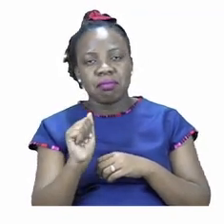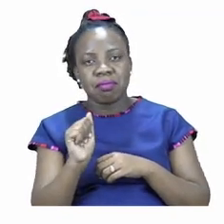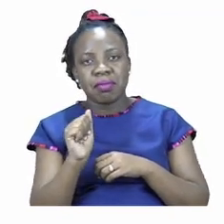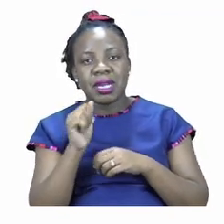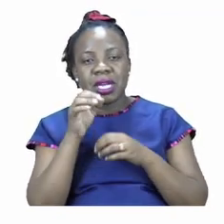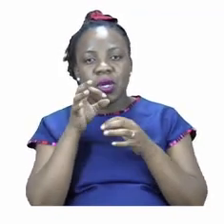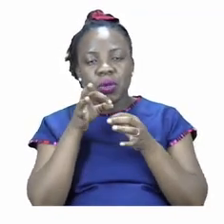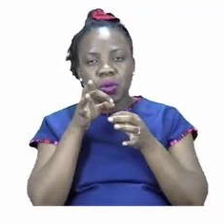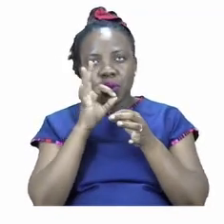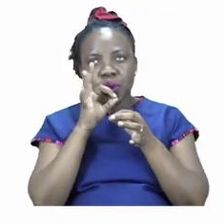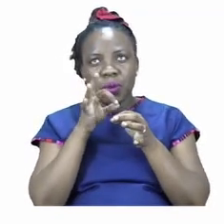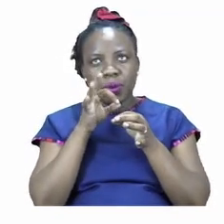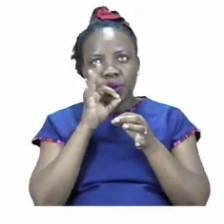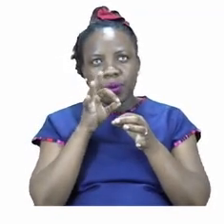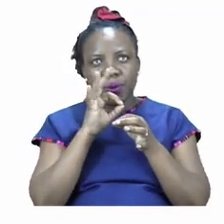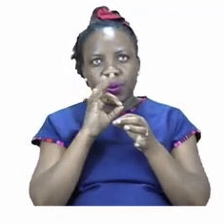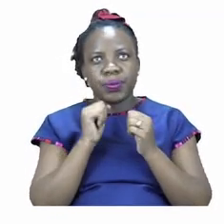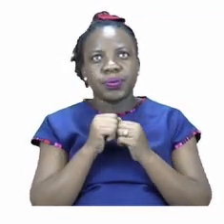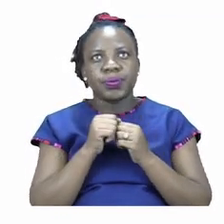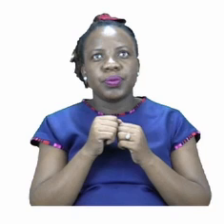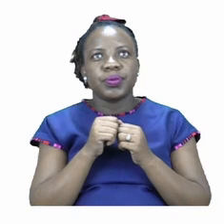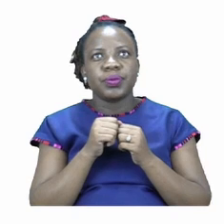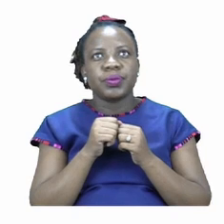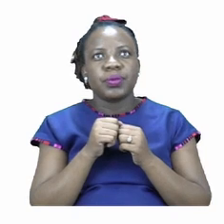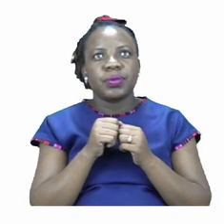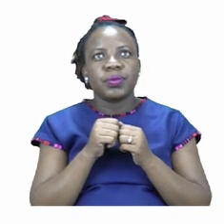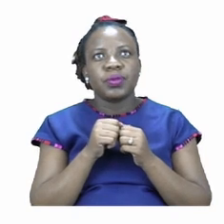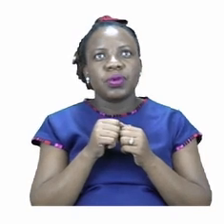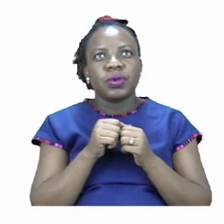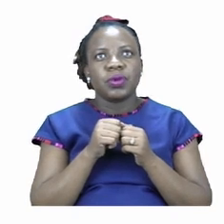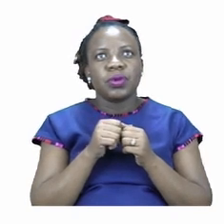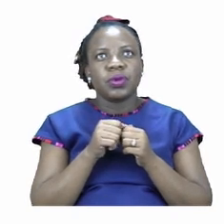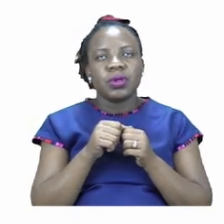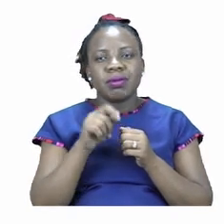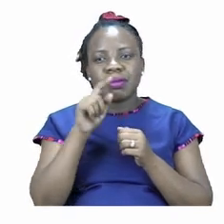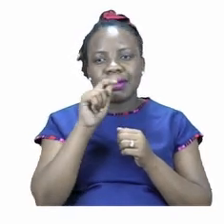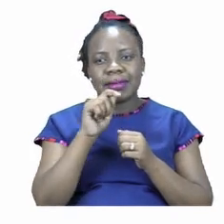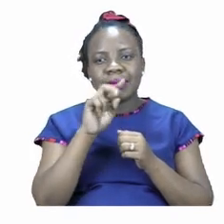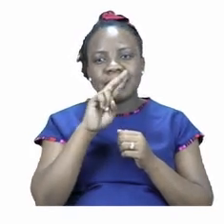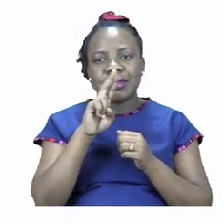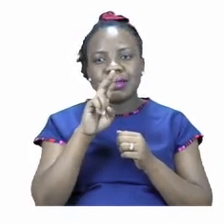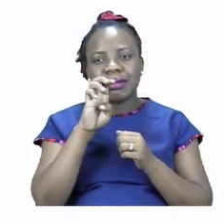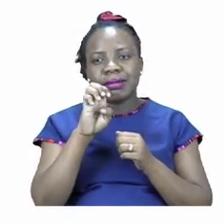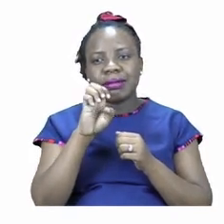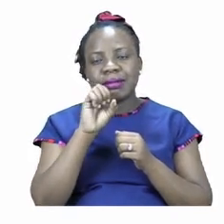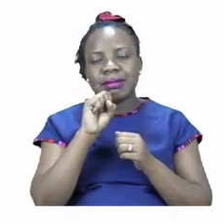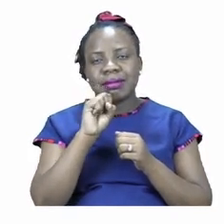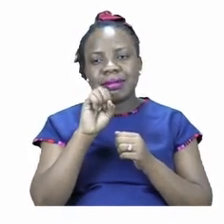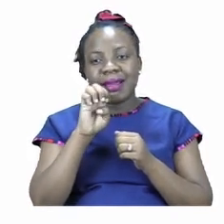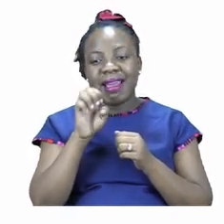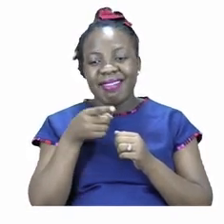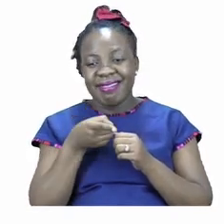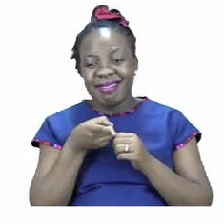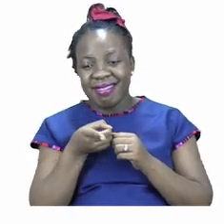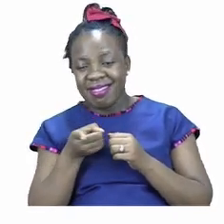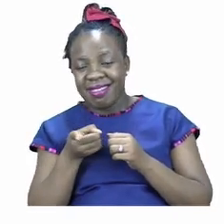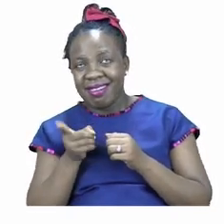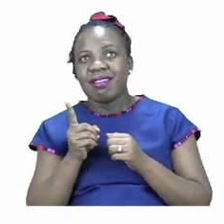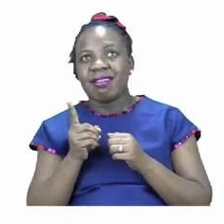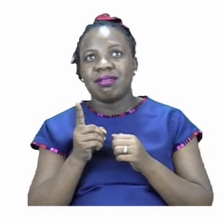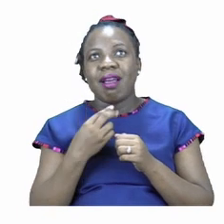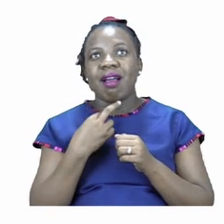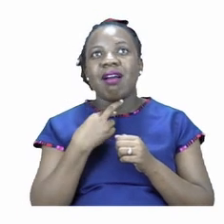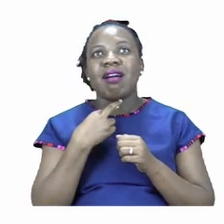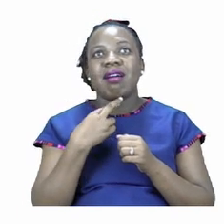Then the next one is, these are boba teas. Now for the words